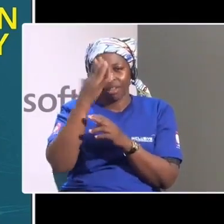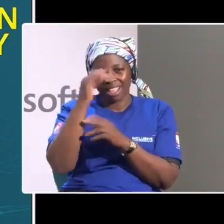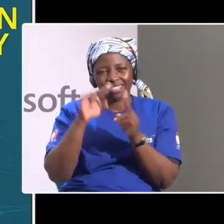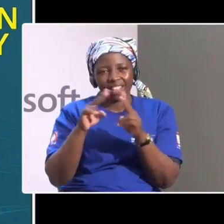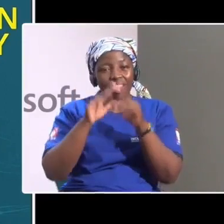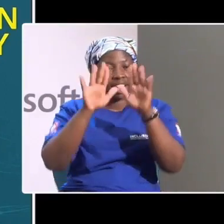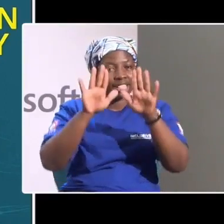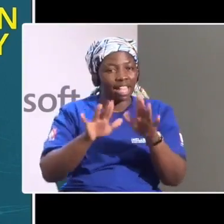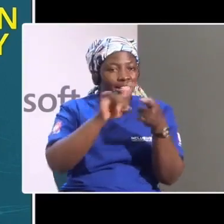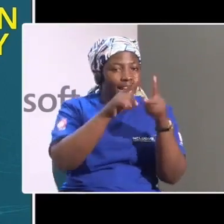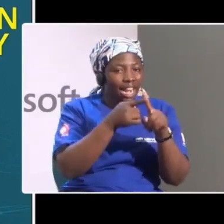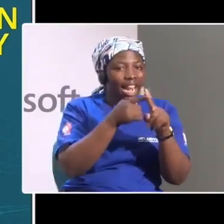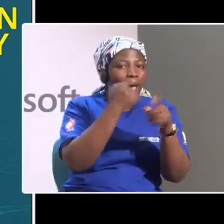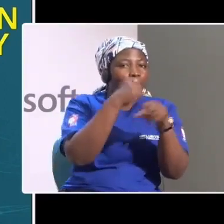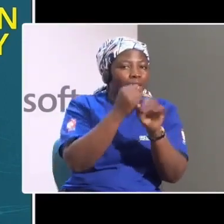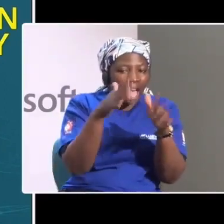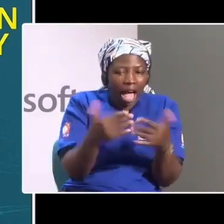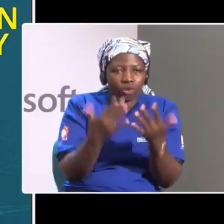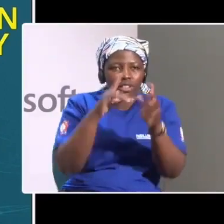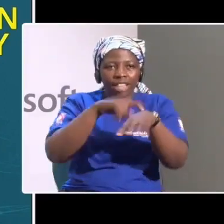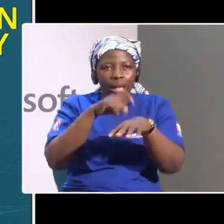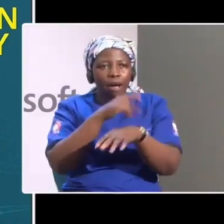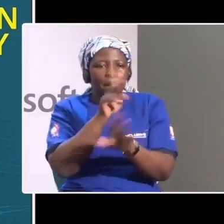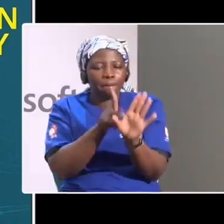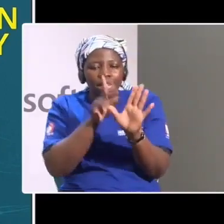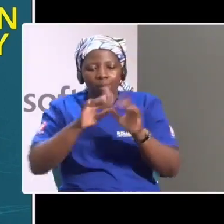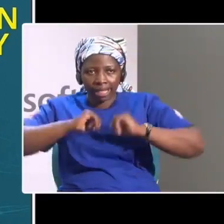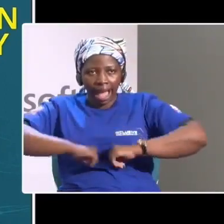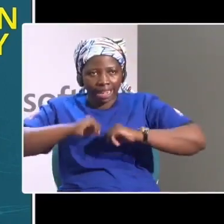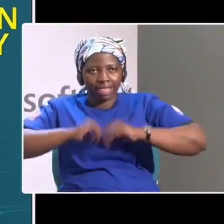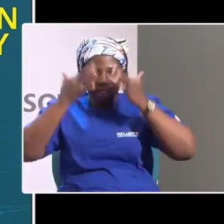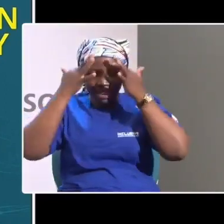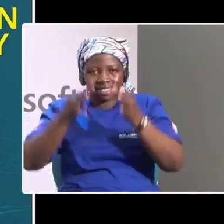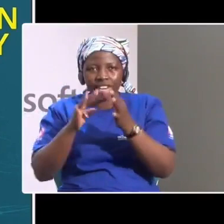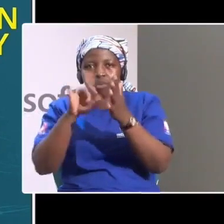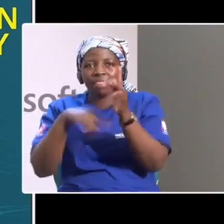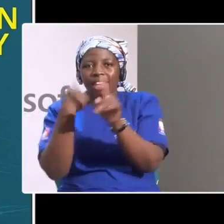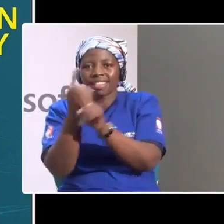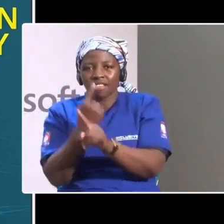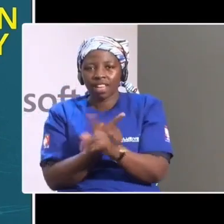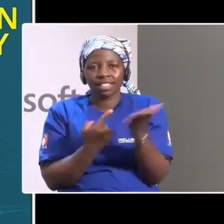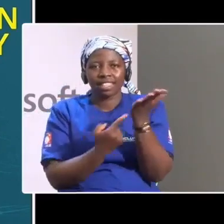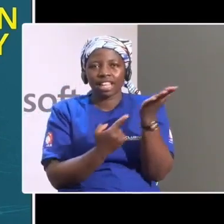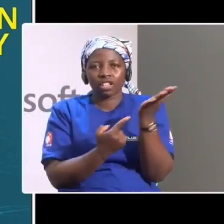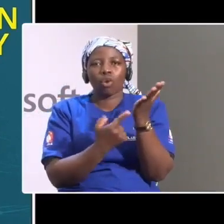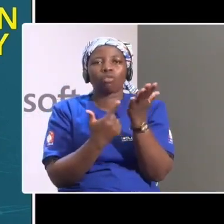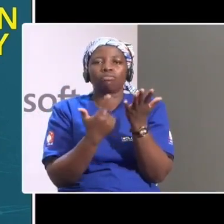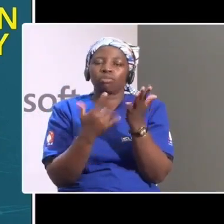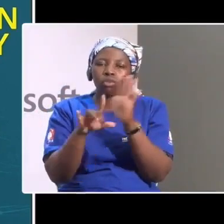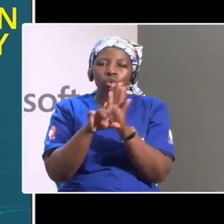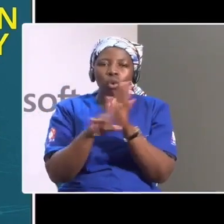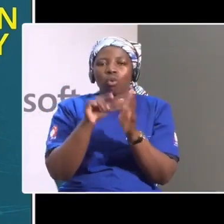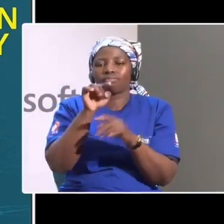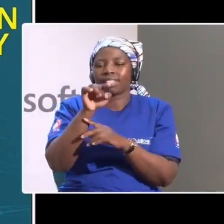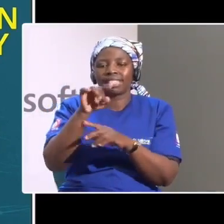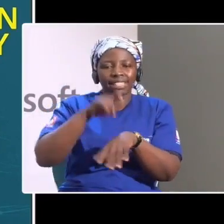by consensus of participants. They decide what are the different technical provisions. In this particular case, as